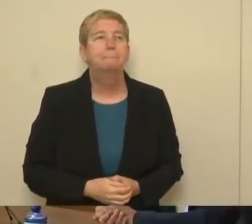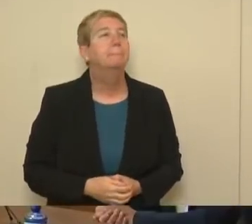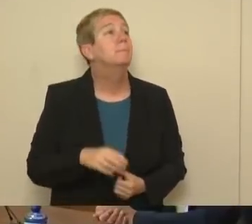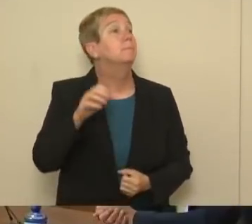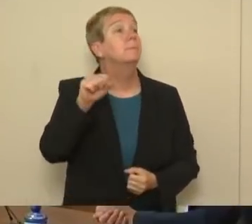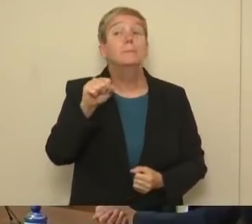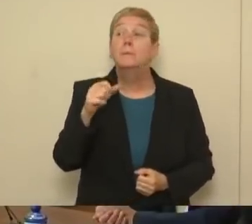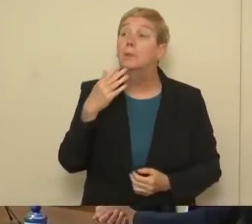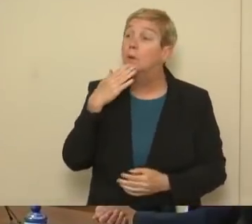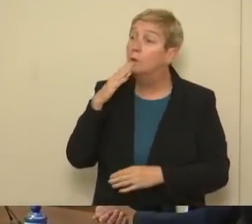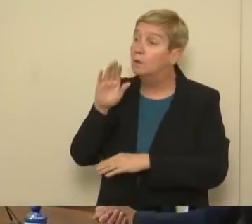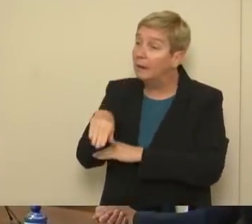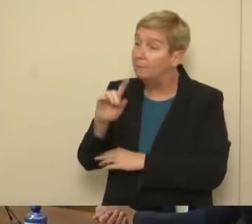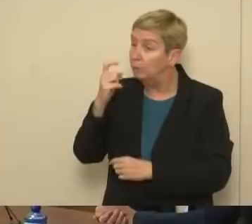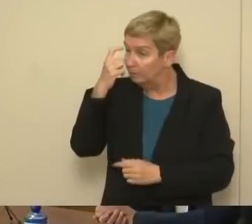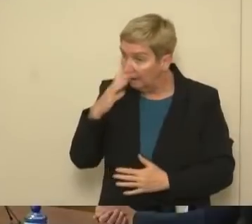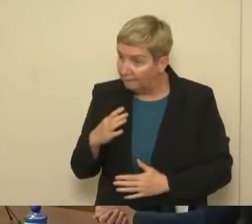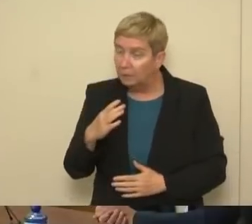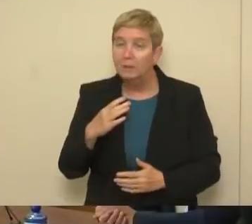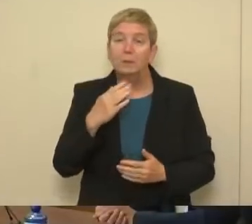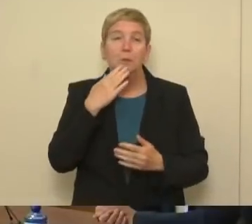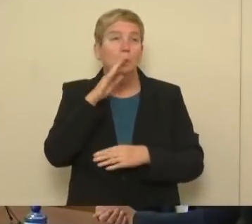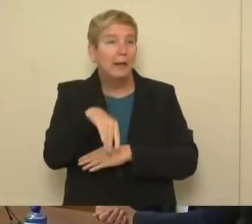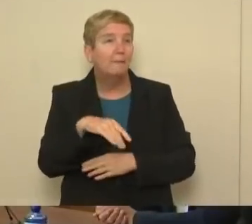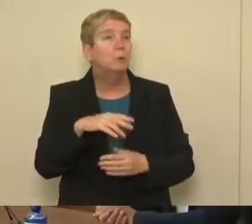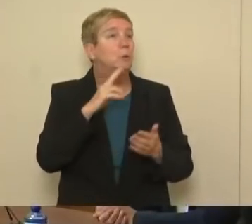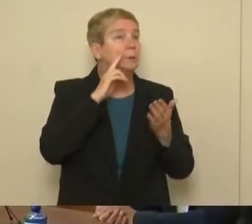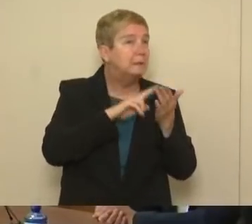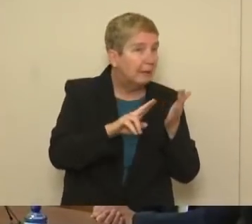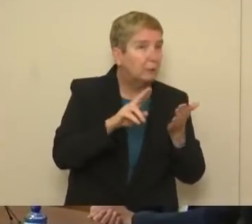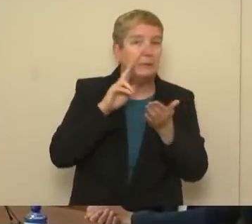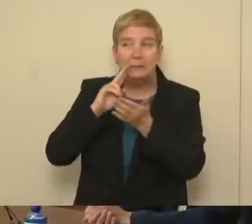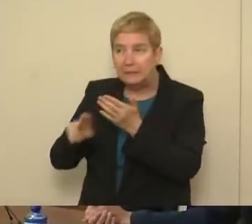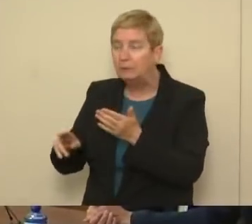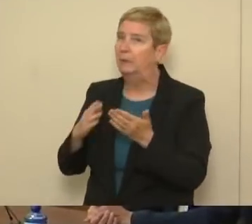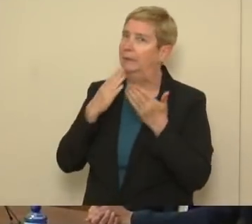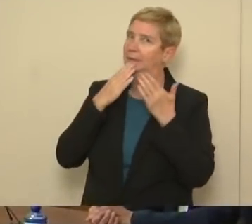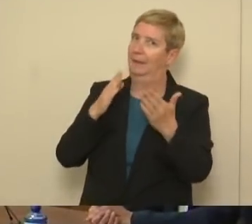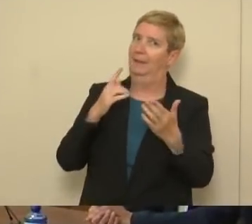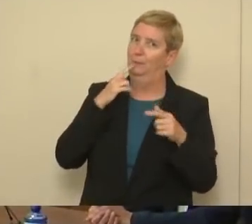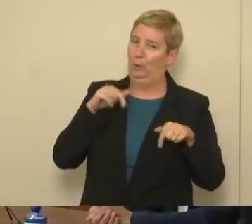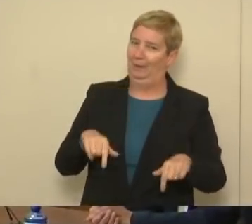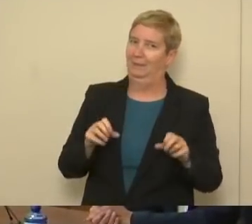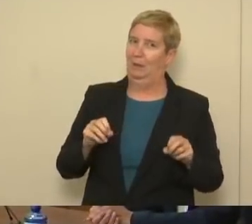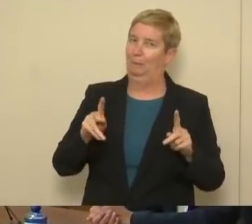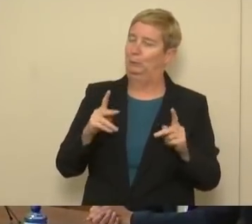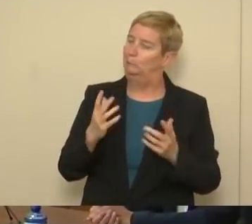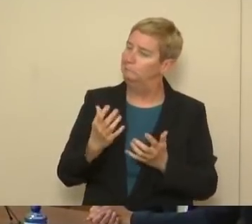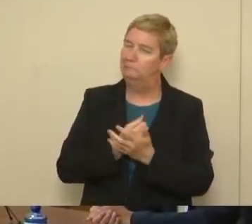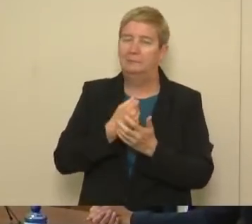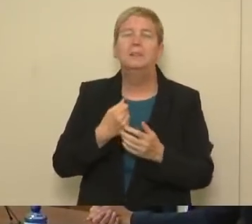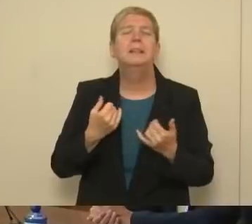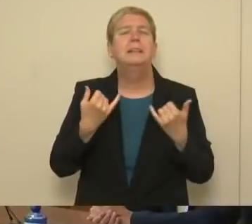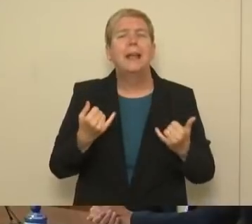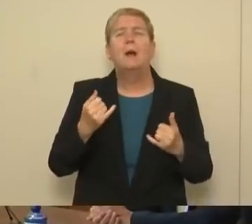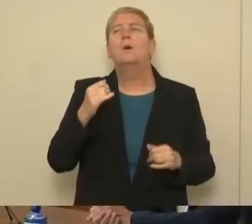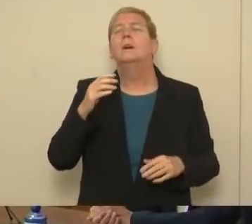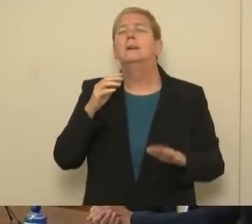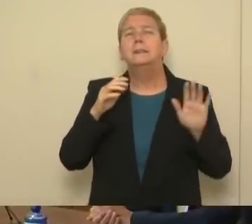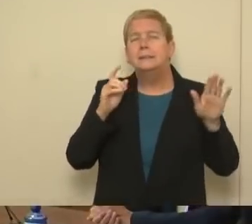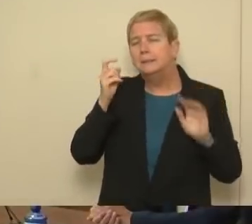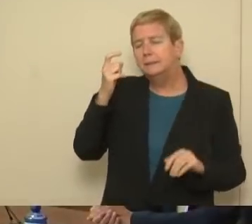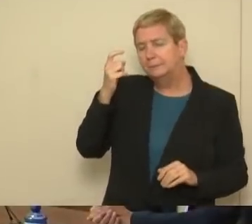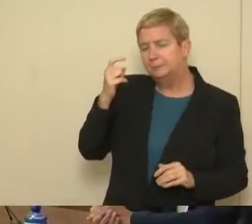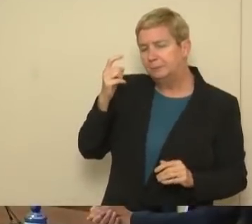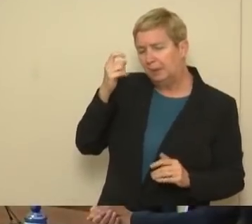Yeah, good afternoon, Governor and Secretaries. Thanks, as always, for the opportunity. Governor, wanted to ask you, the U.S. Senate adjourned